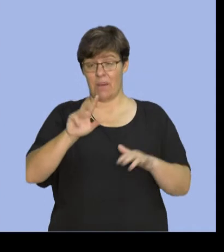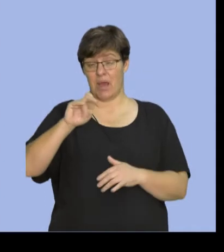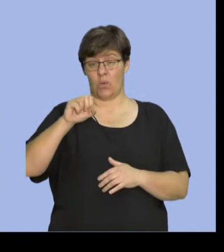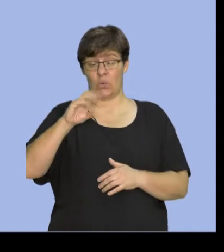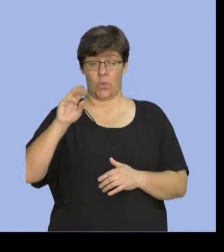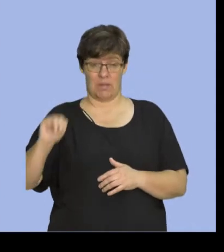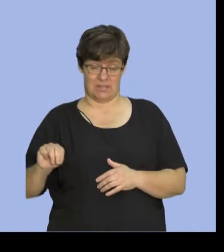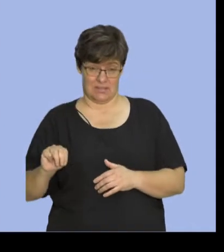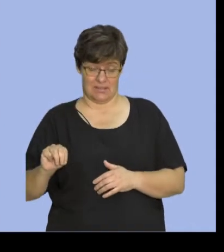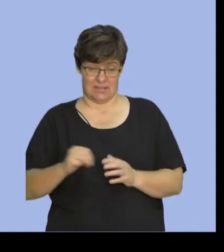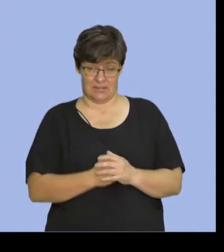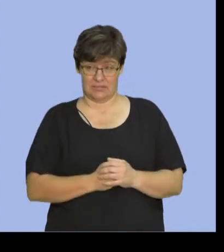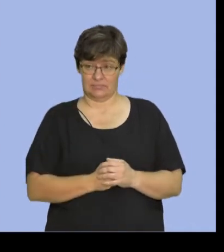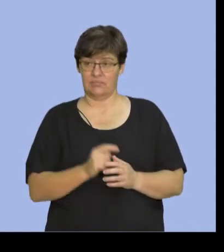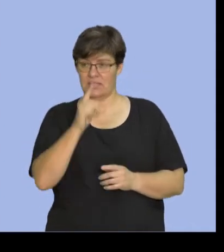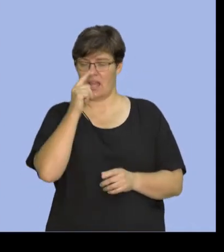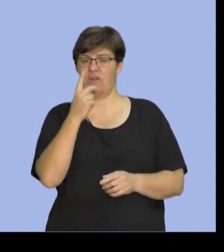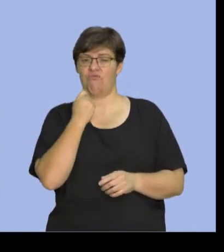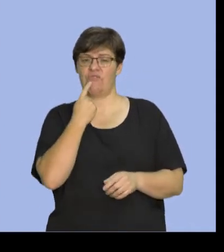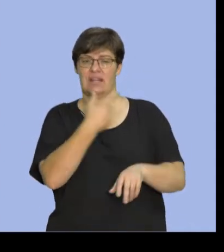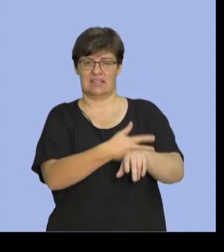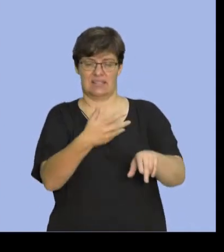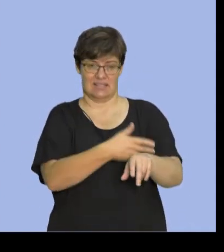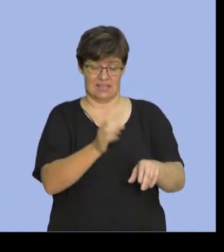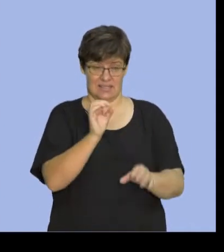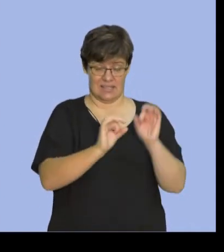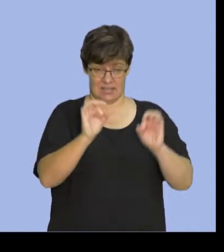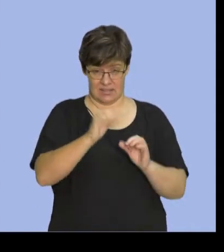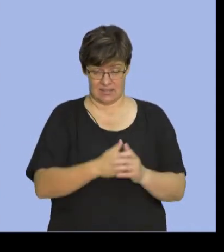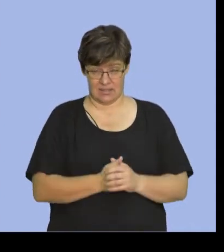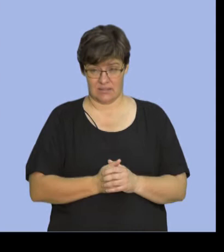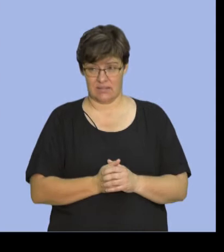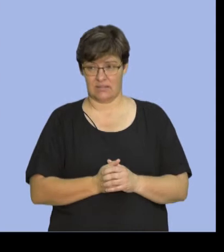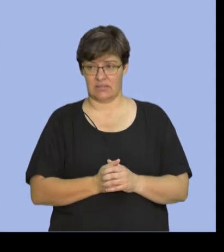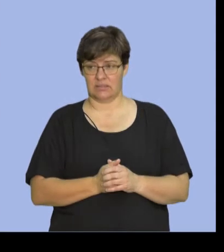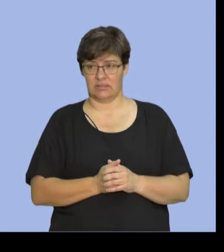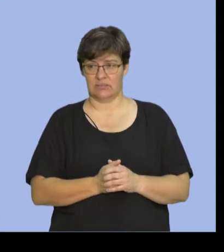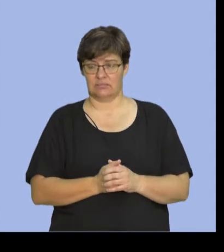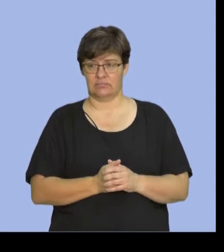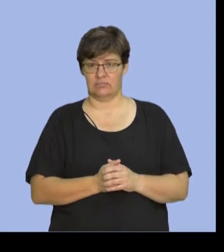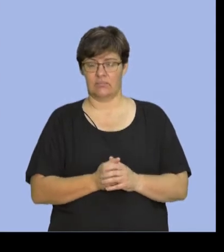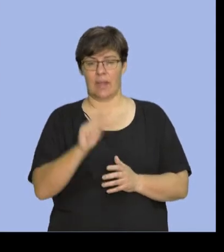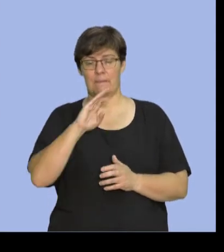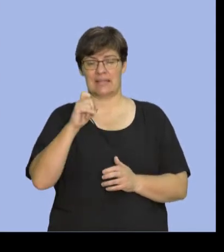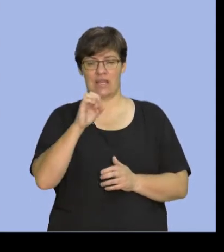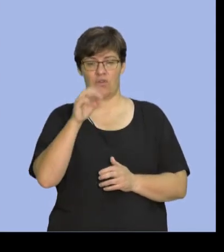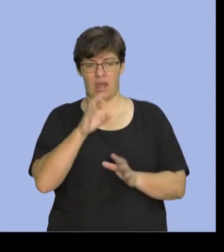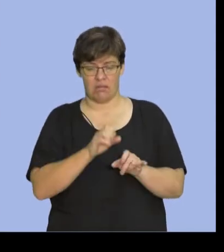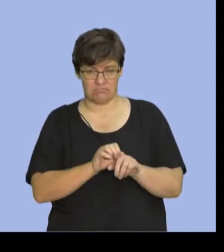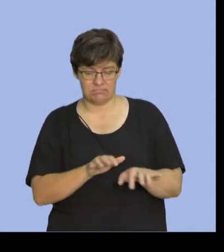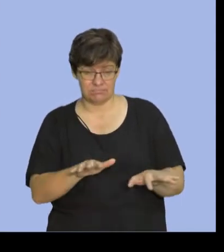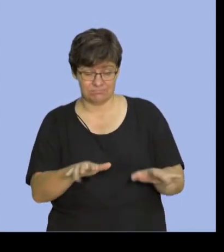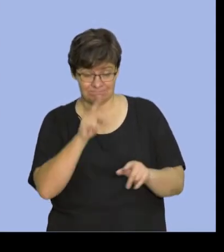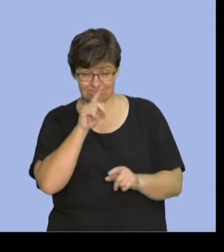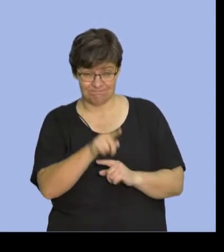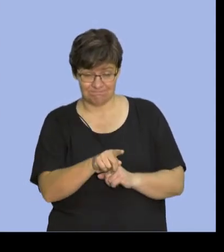we see the red blood cell. If we look at certain the bacterium and their mitochondria, we can see that they're